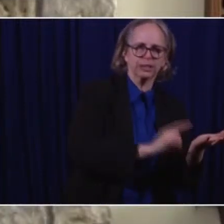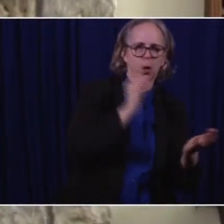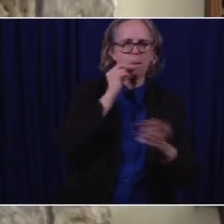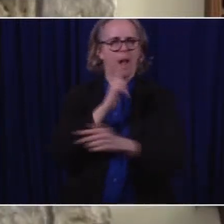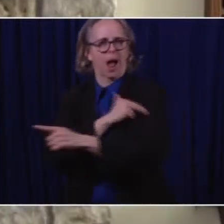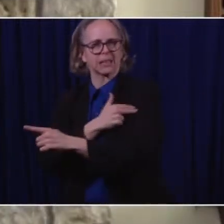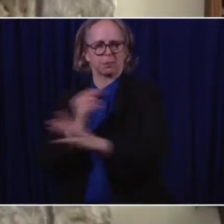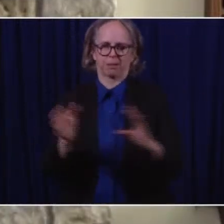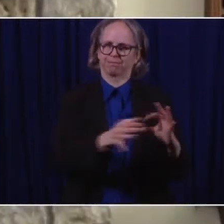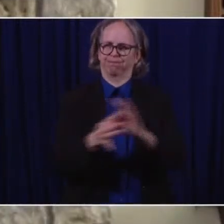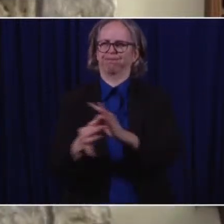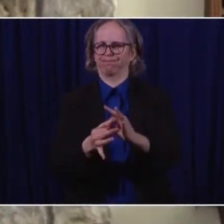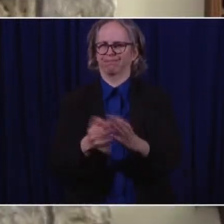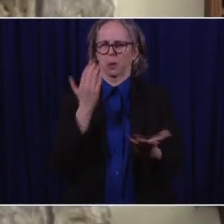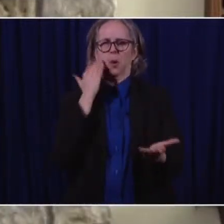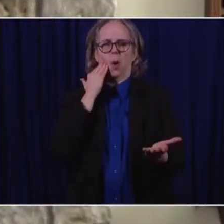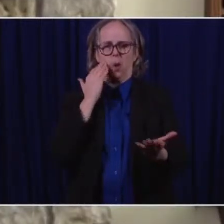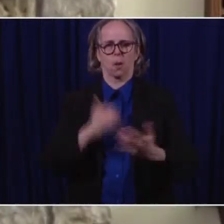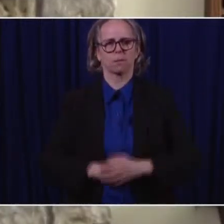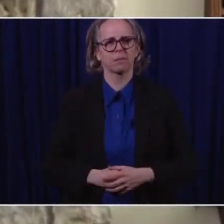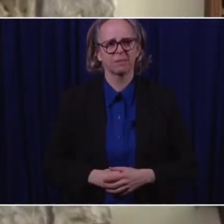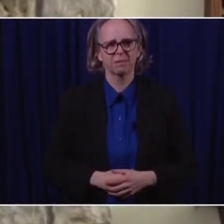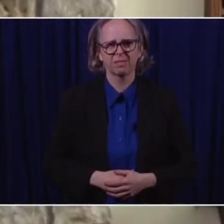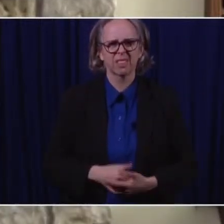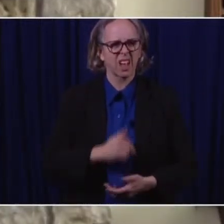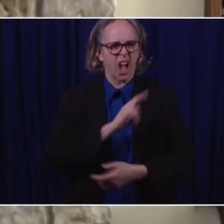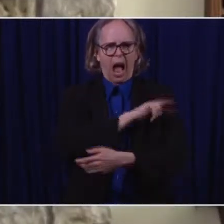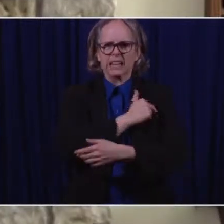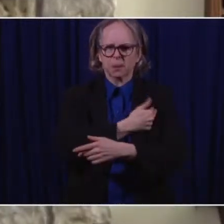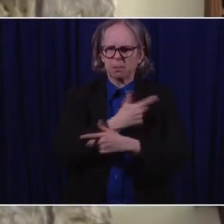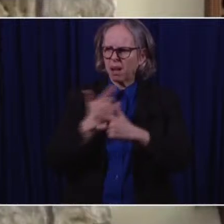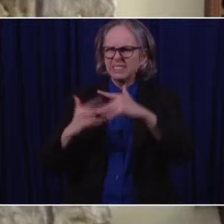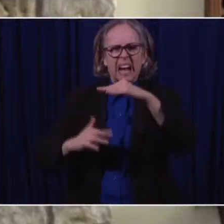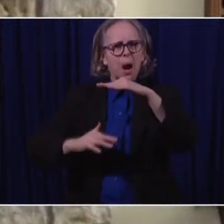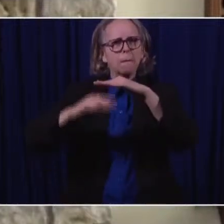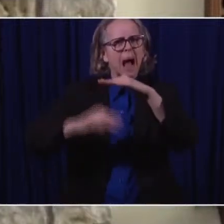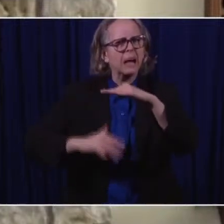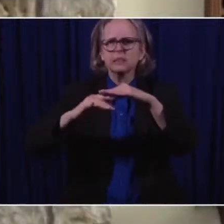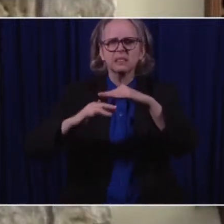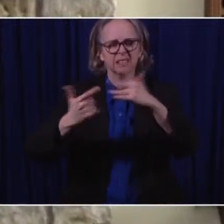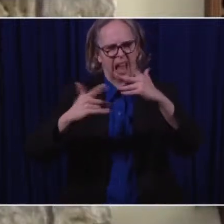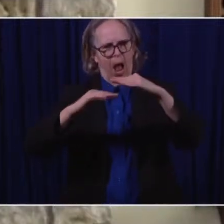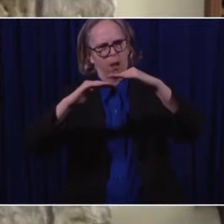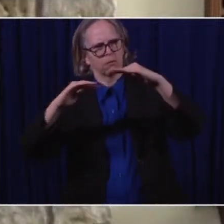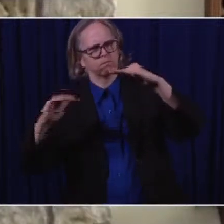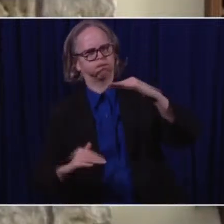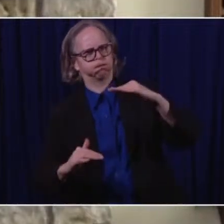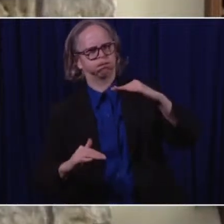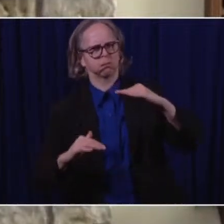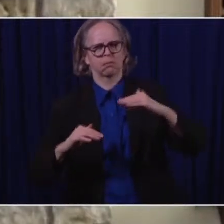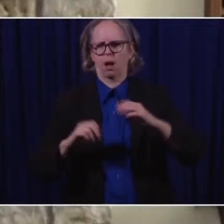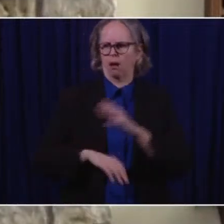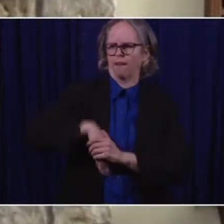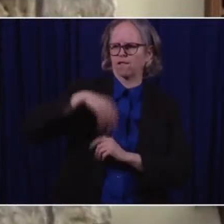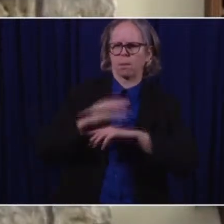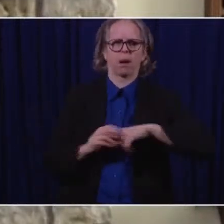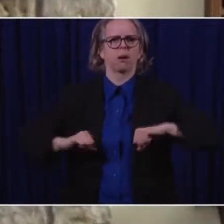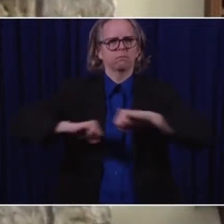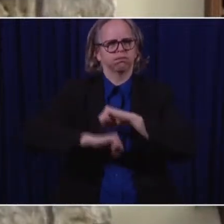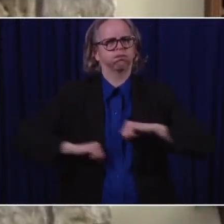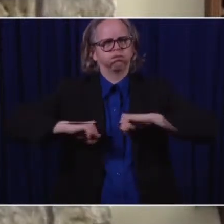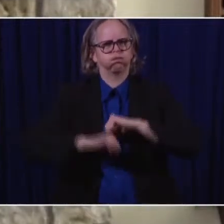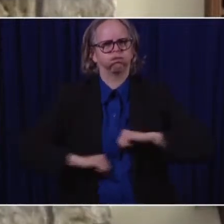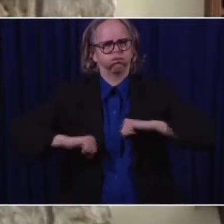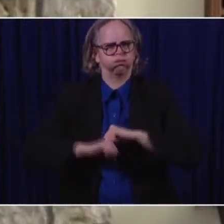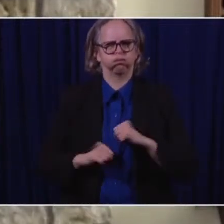in our hospitals. And so when you look at this coming down in the hospitals, it is a result